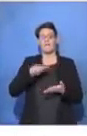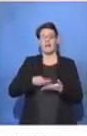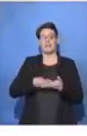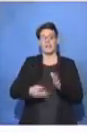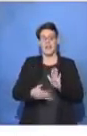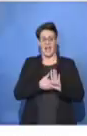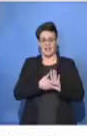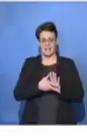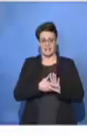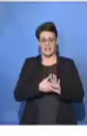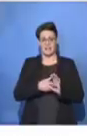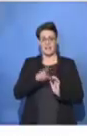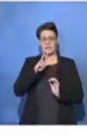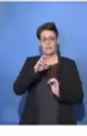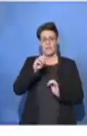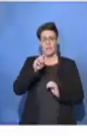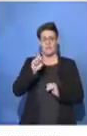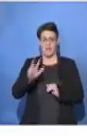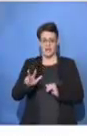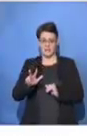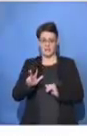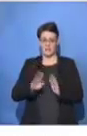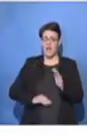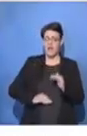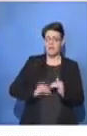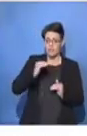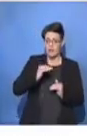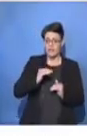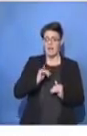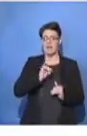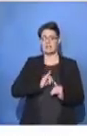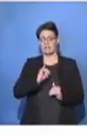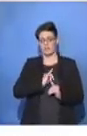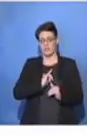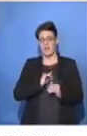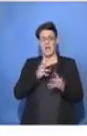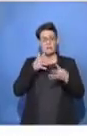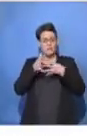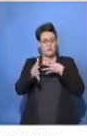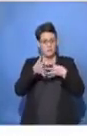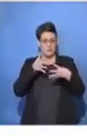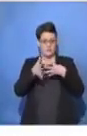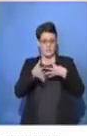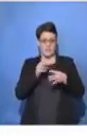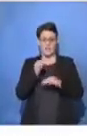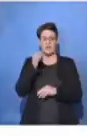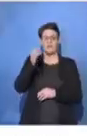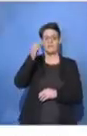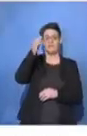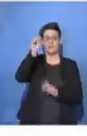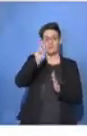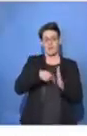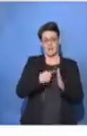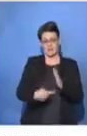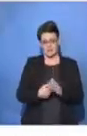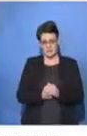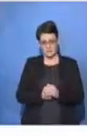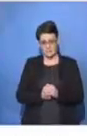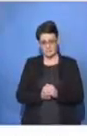Act 2018 to increase electoral integrity and transparency in future